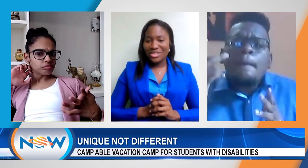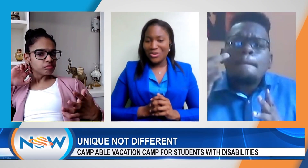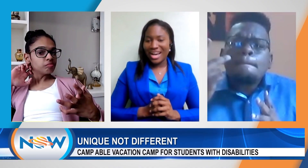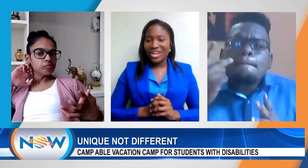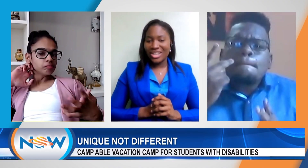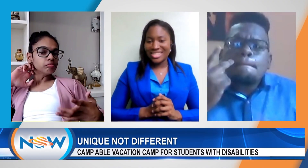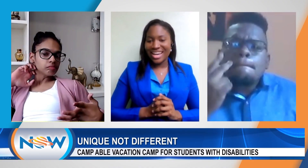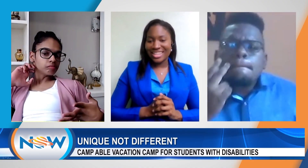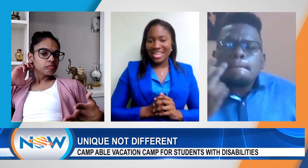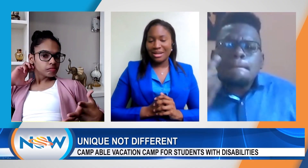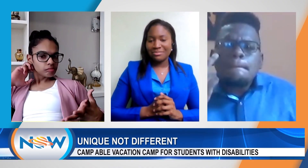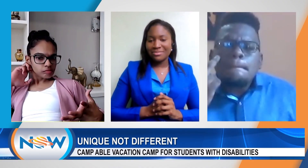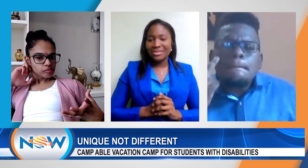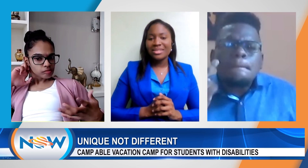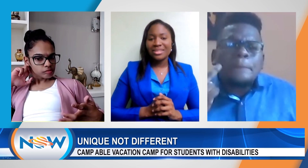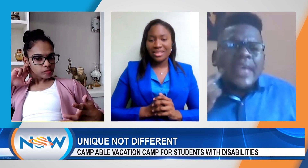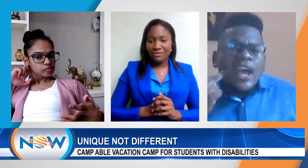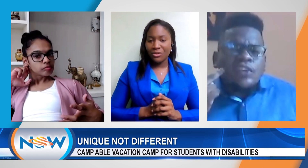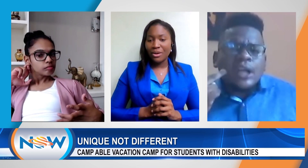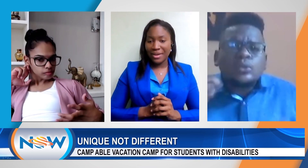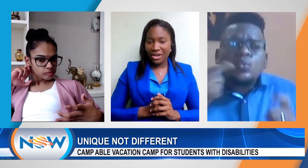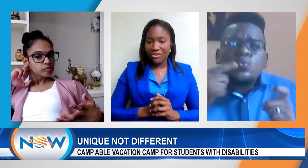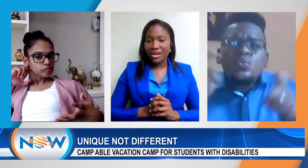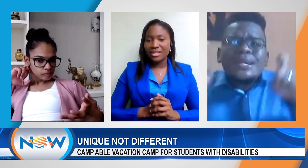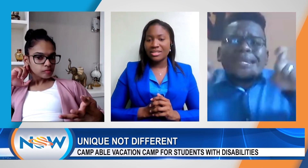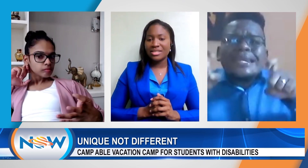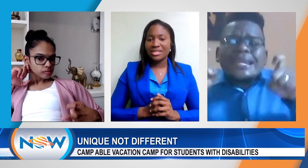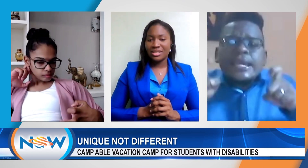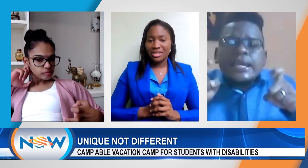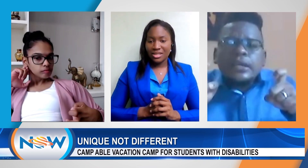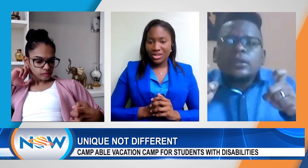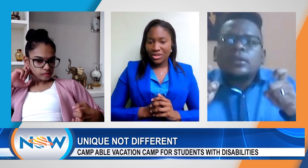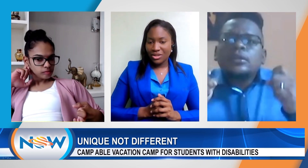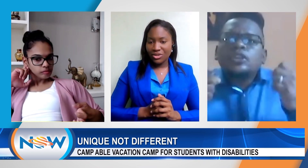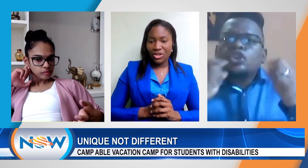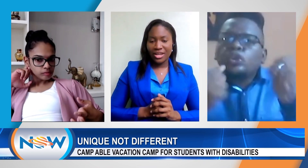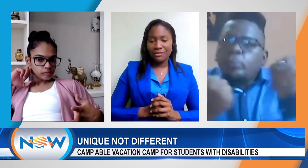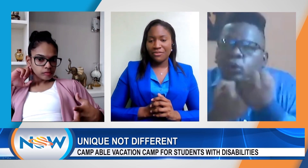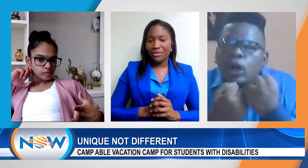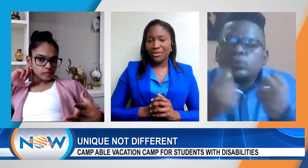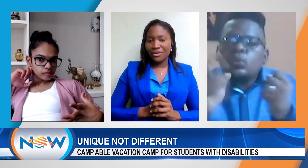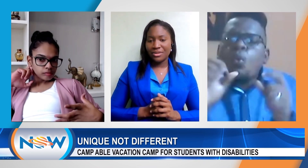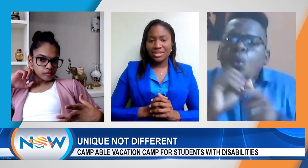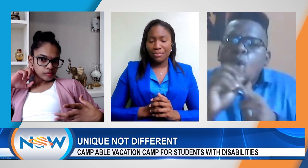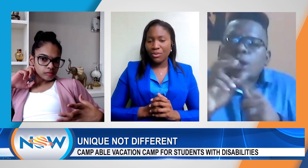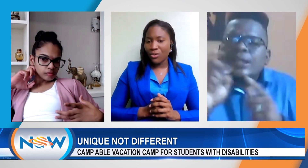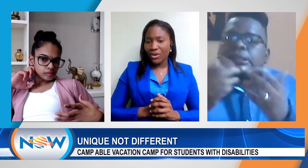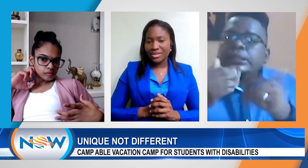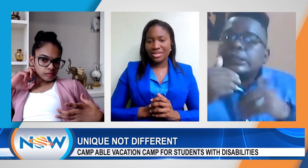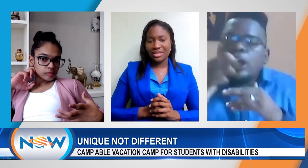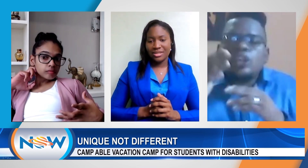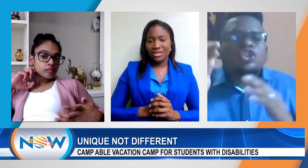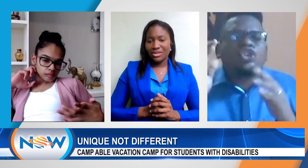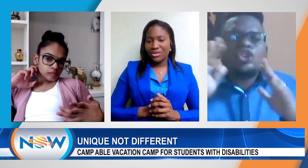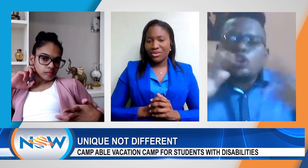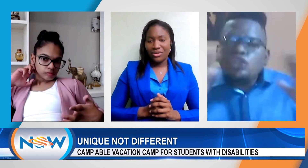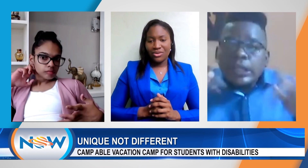739-3094. So you can contact them if you're a parent looking for